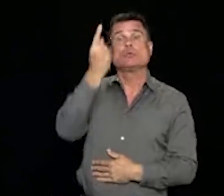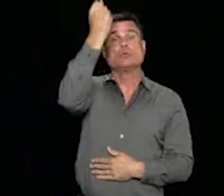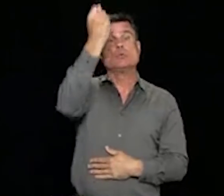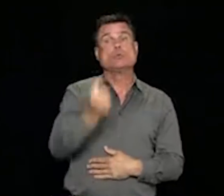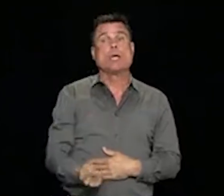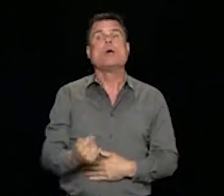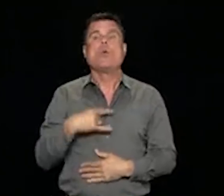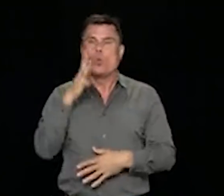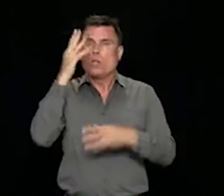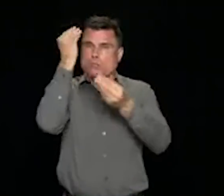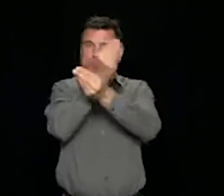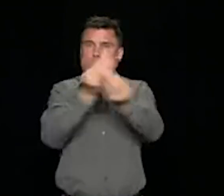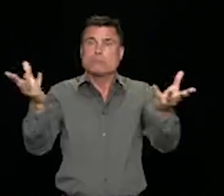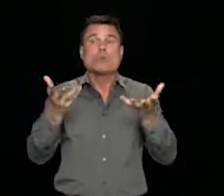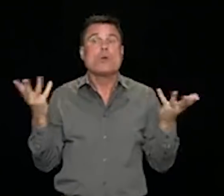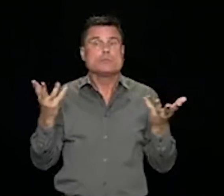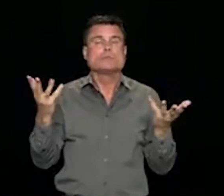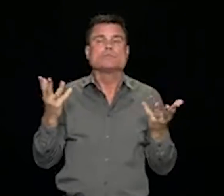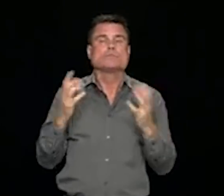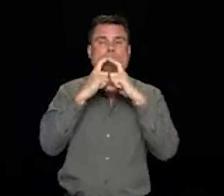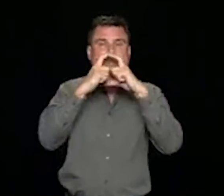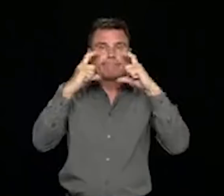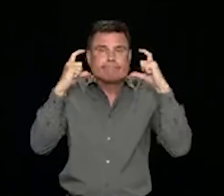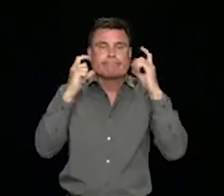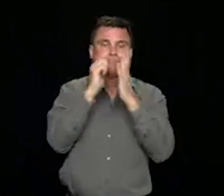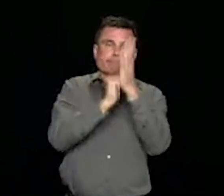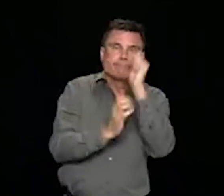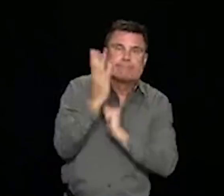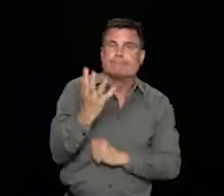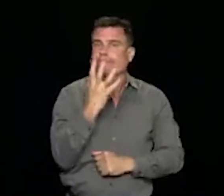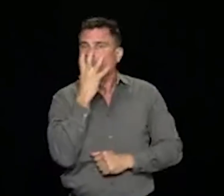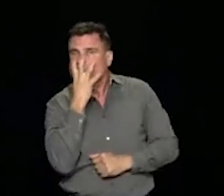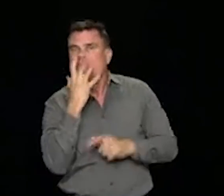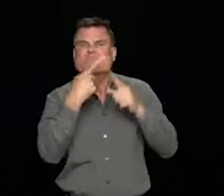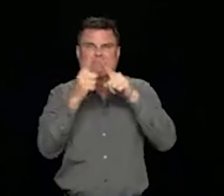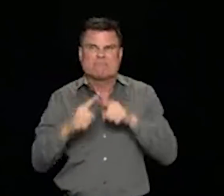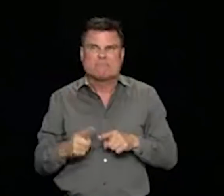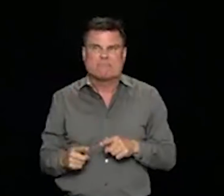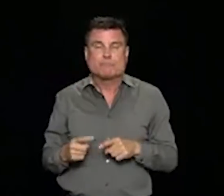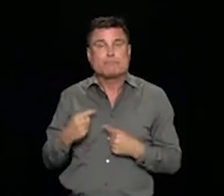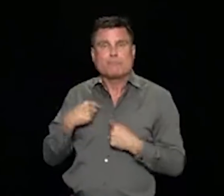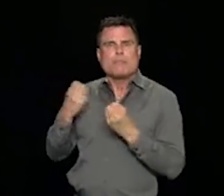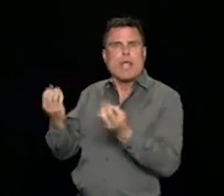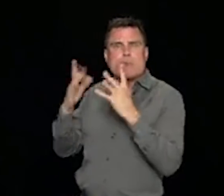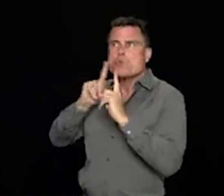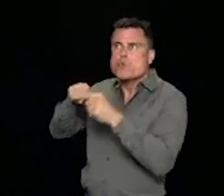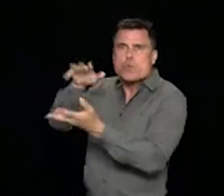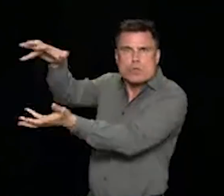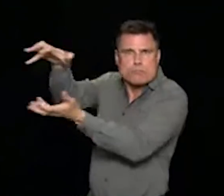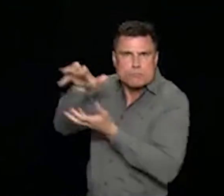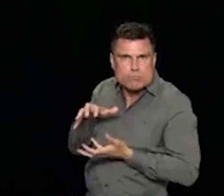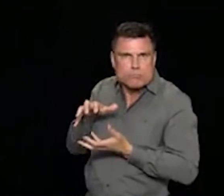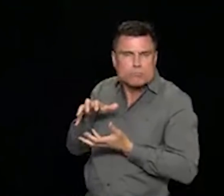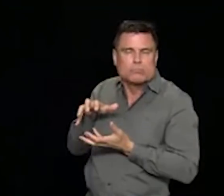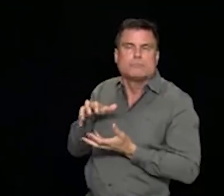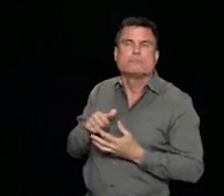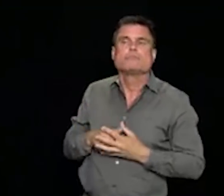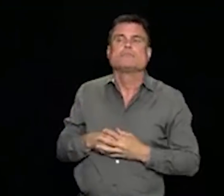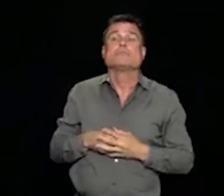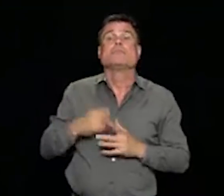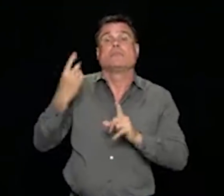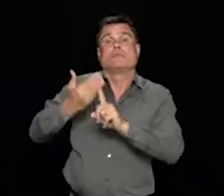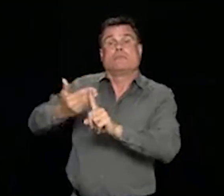on PPE that we've received over the last week. I just want to recap where we've been cumulatively from the